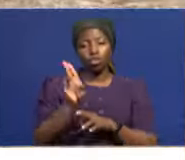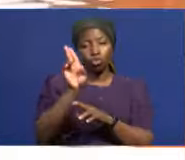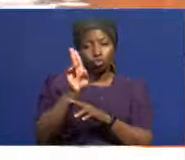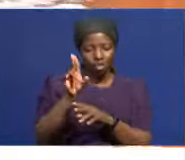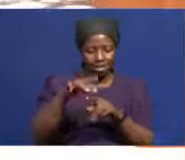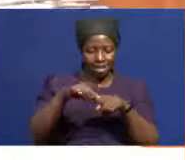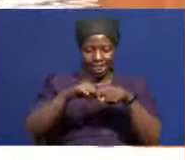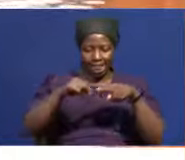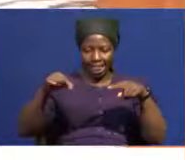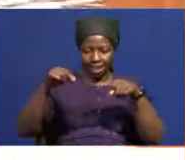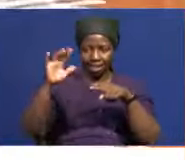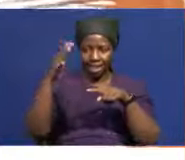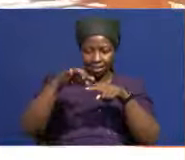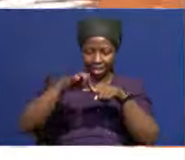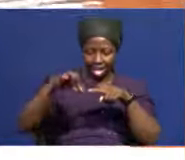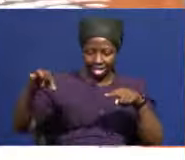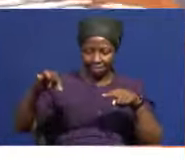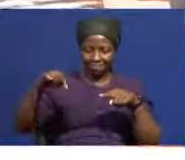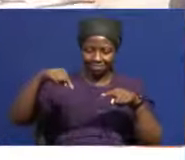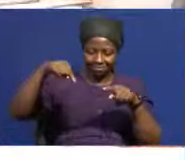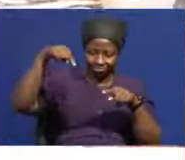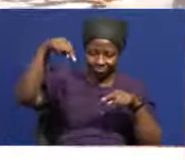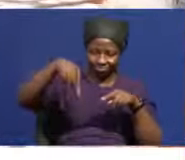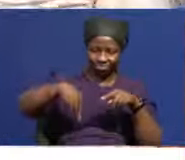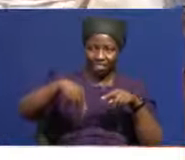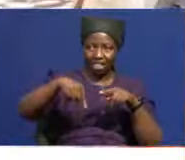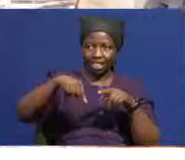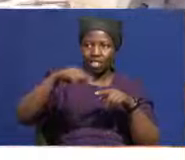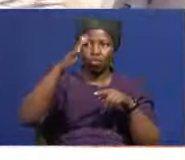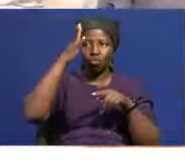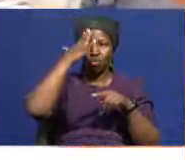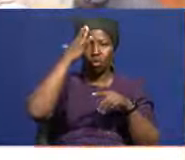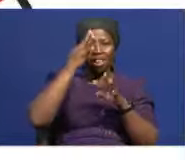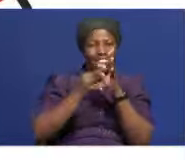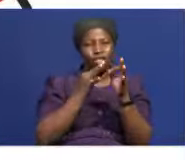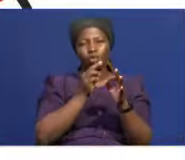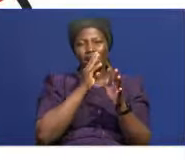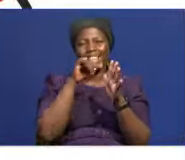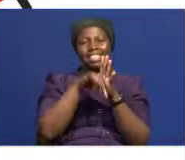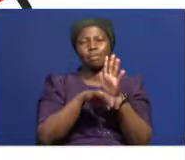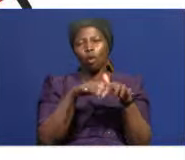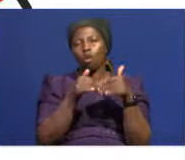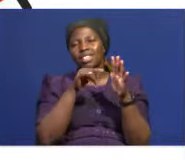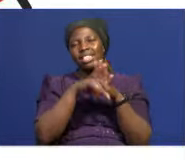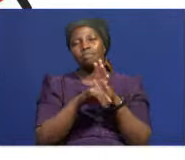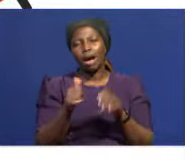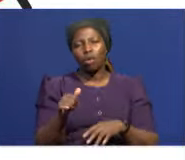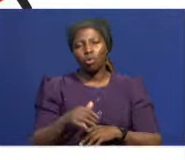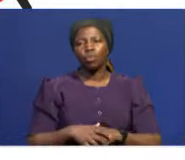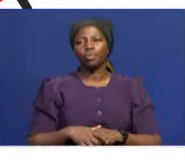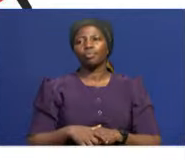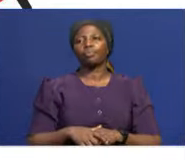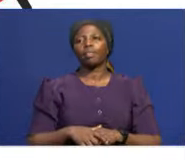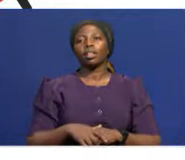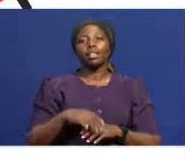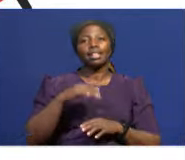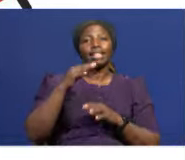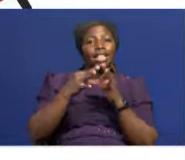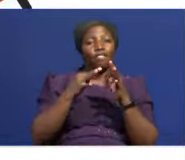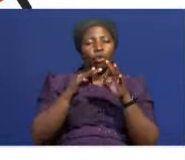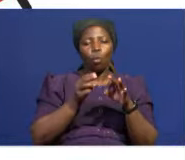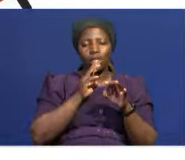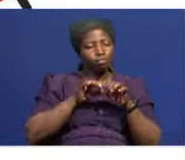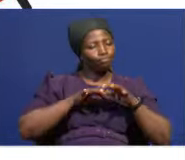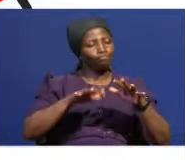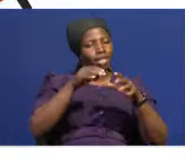a stick to test the depth of water. Switch off electricity at the main switch if the house is flooded. Avoid parking and